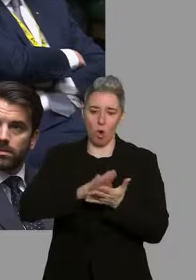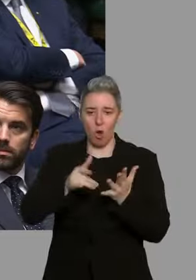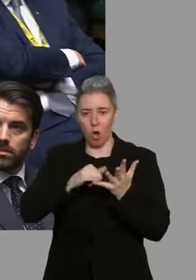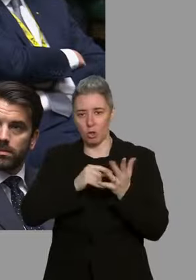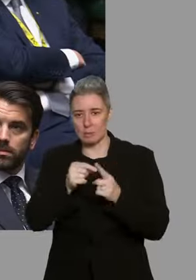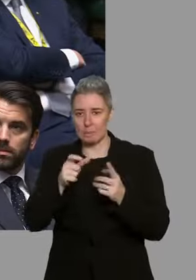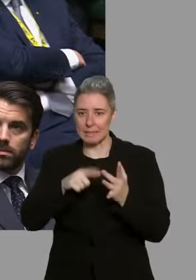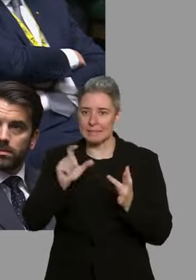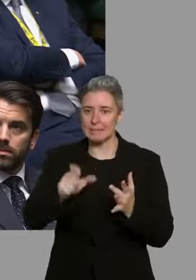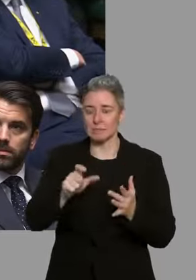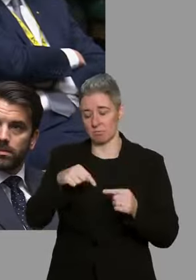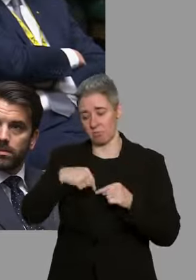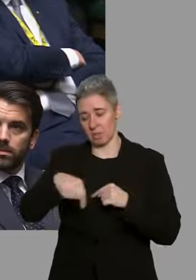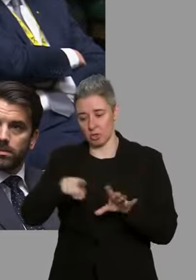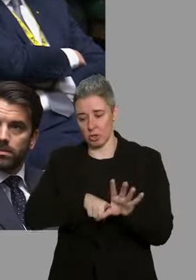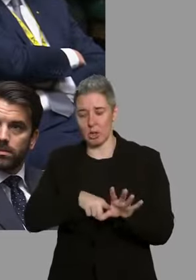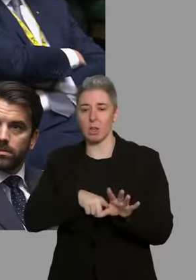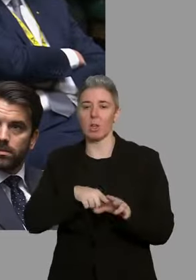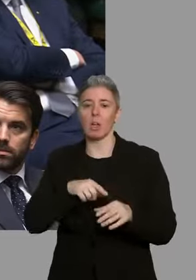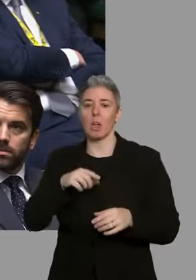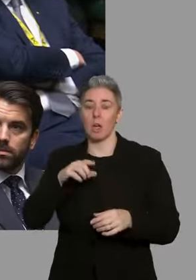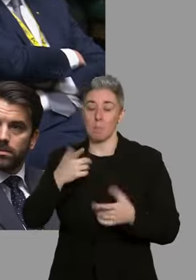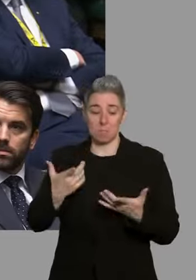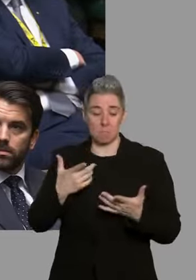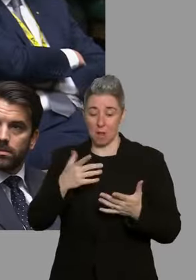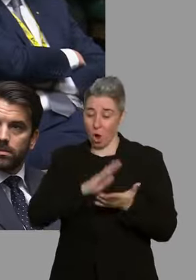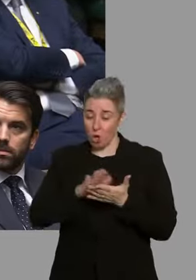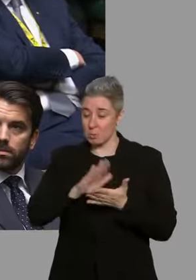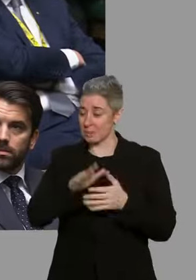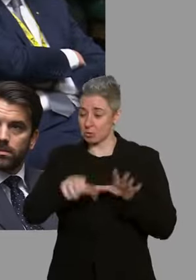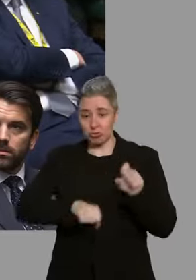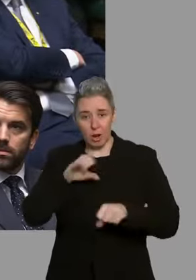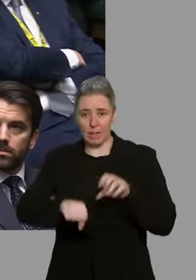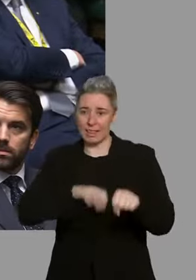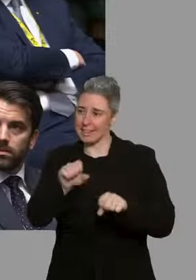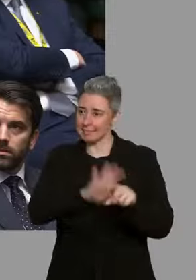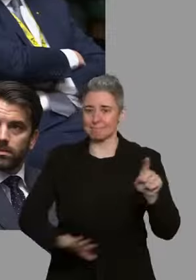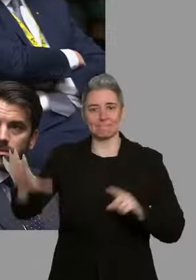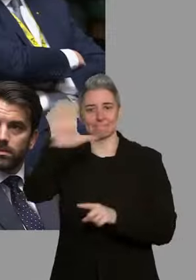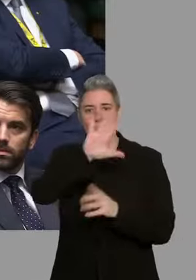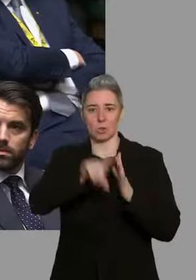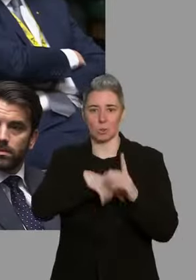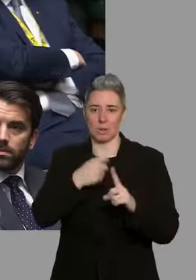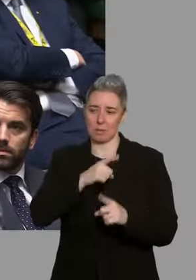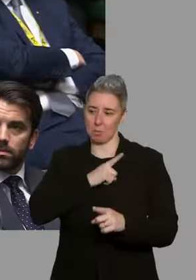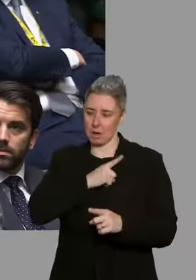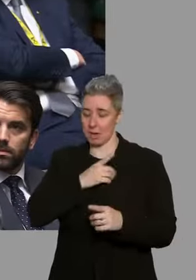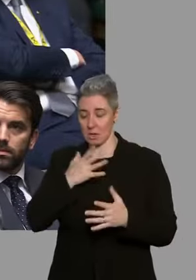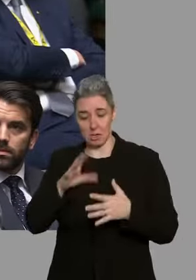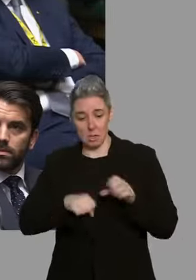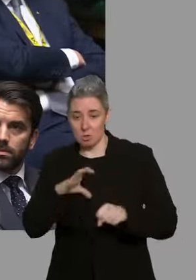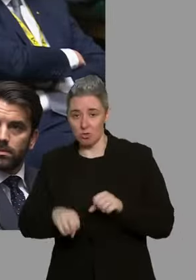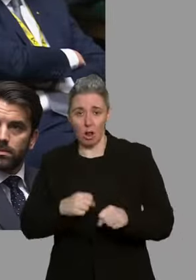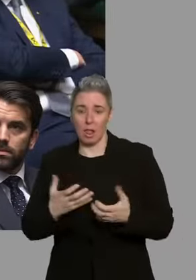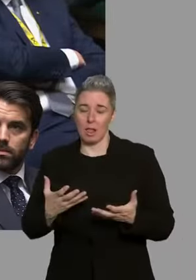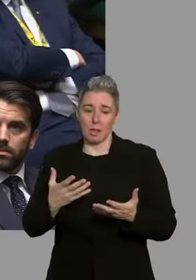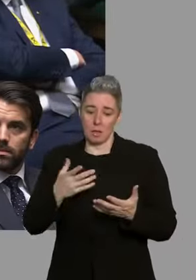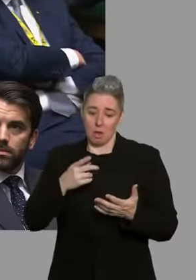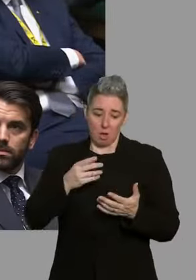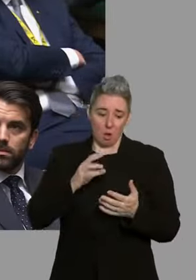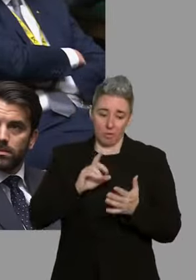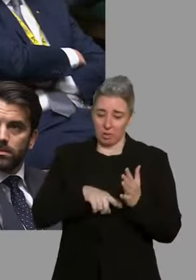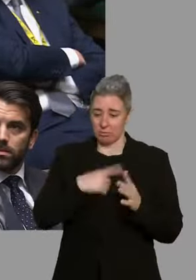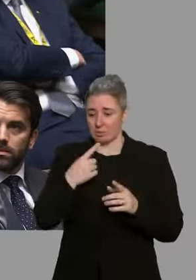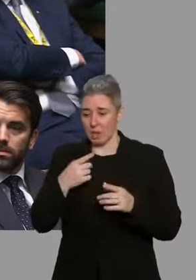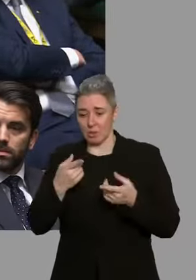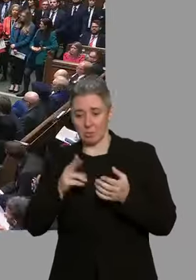national insurance. So will the Prime Minister join with me in wishing Ben and Henry the best of luck on their journey and take this opportunity to scrap the NI